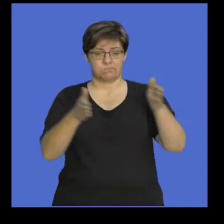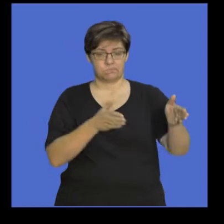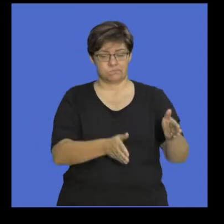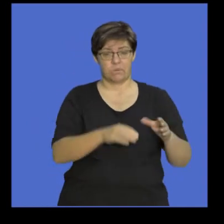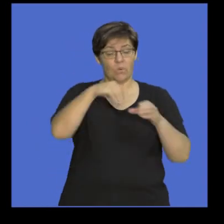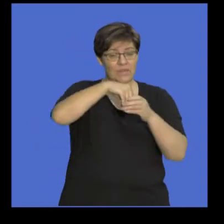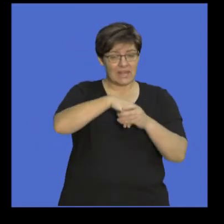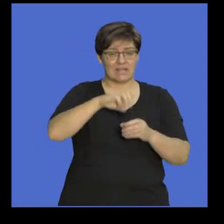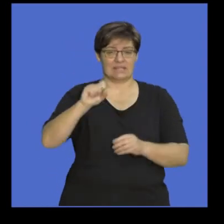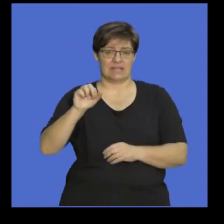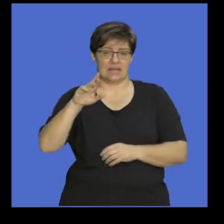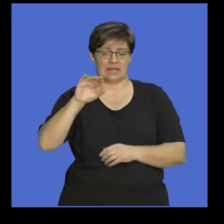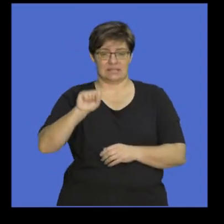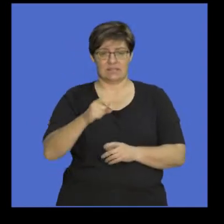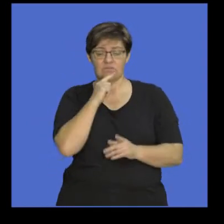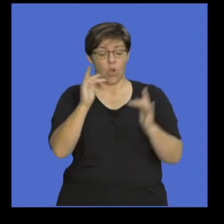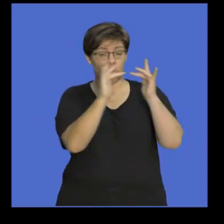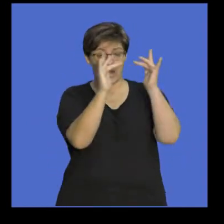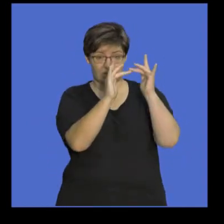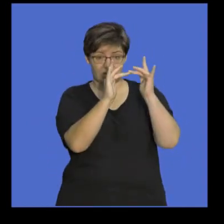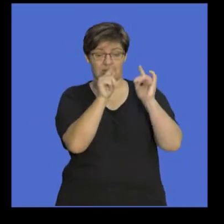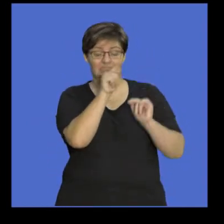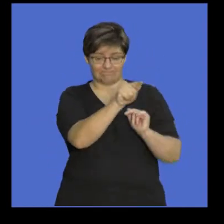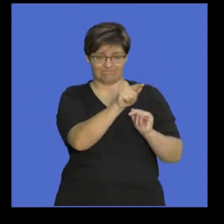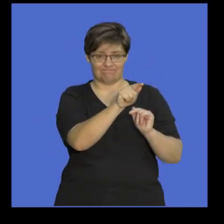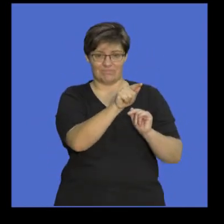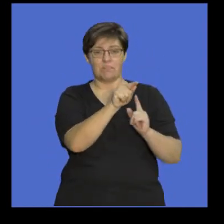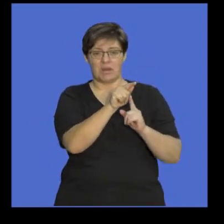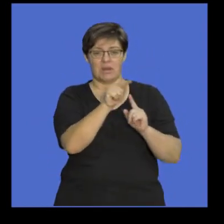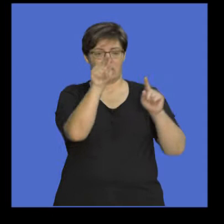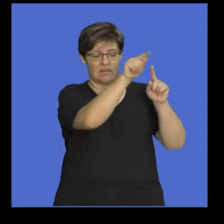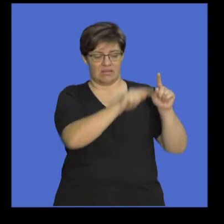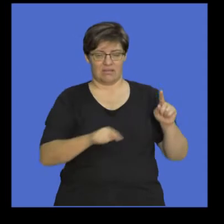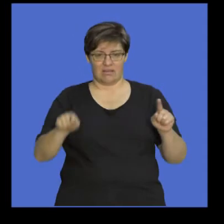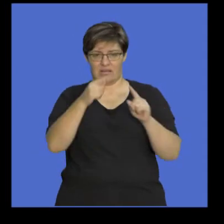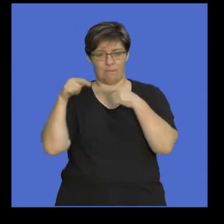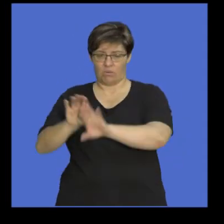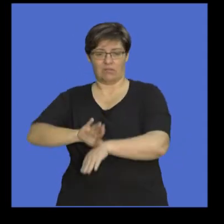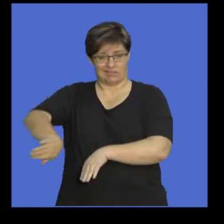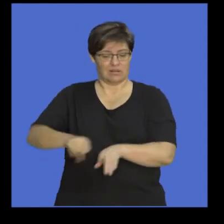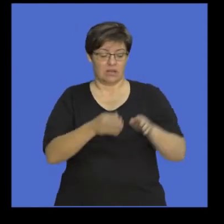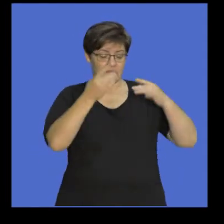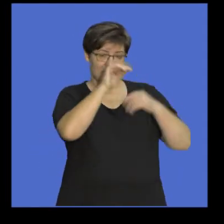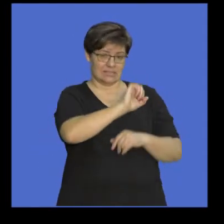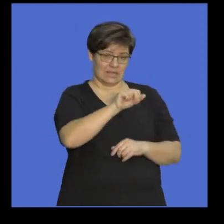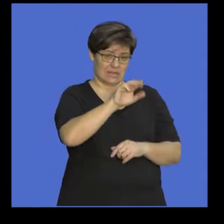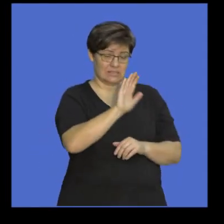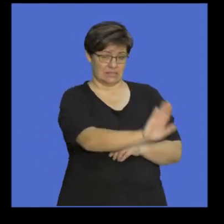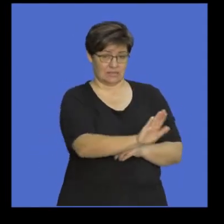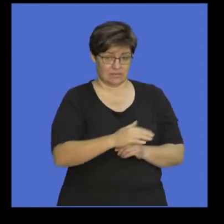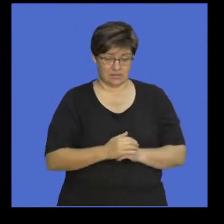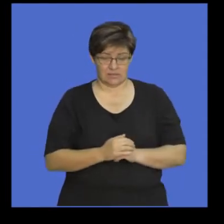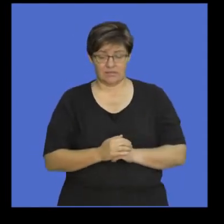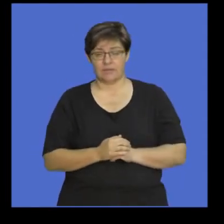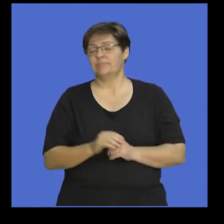So the arrangement in terms of connection is going to be the series type of a circuit, right? Okay, now these are the